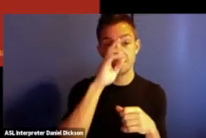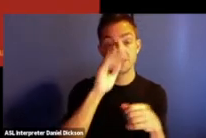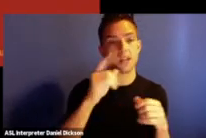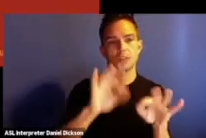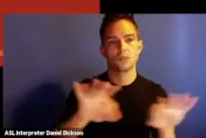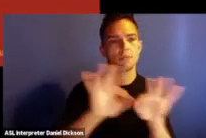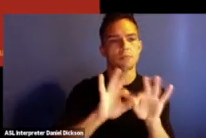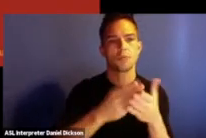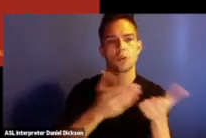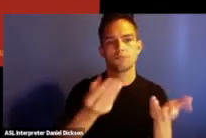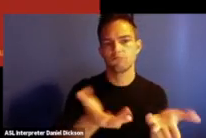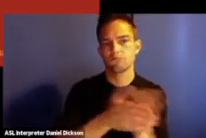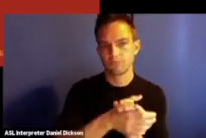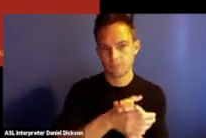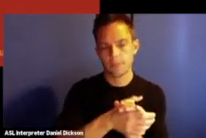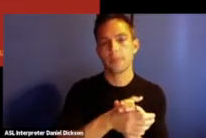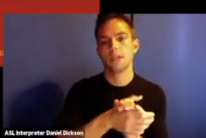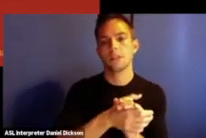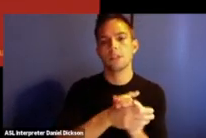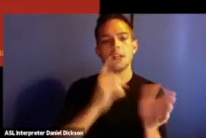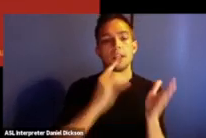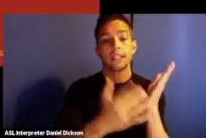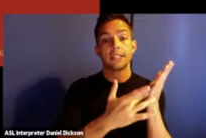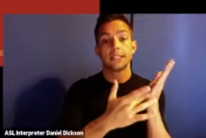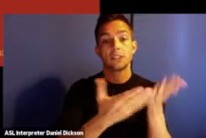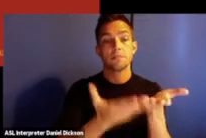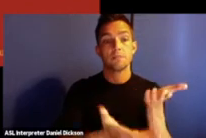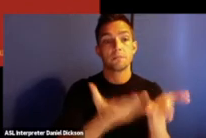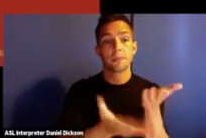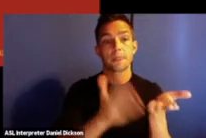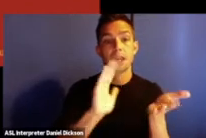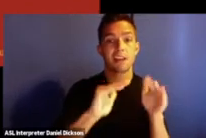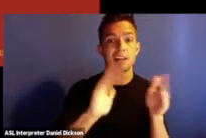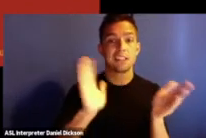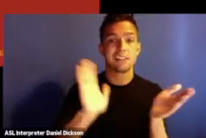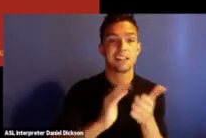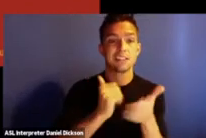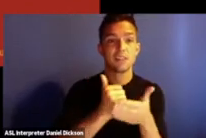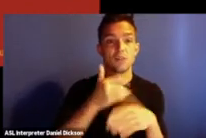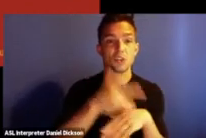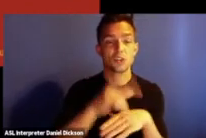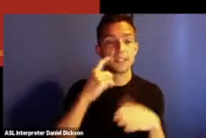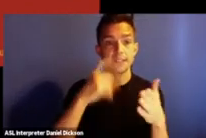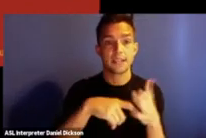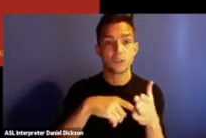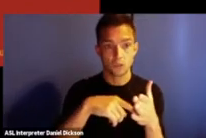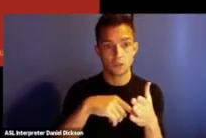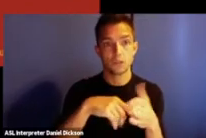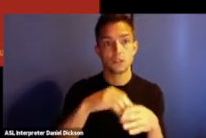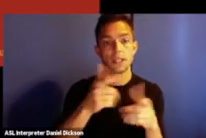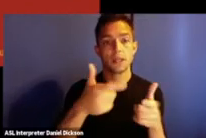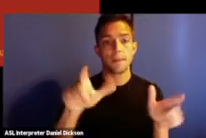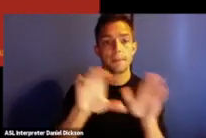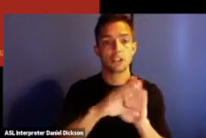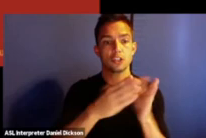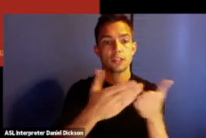important component. I think the technology may be less helpful actually with early detection in the grand scheme of